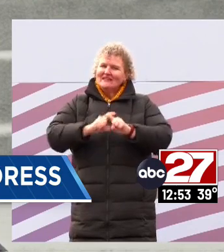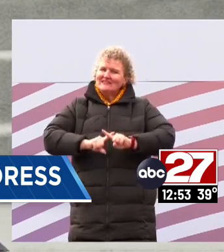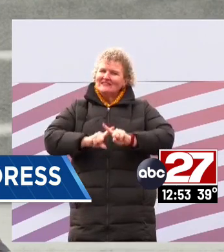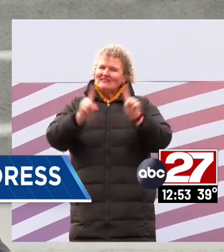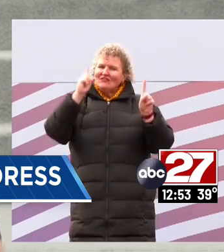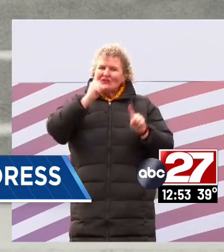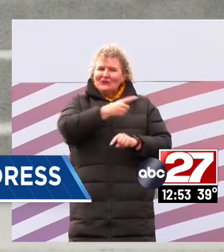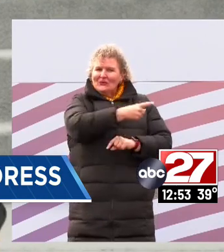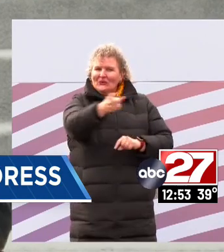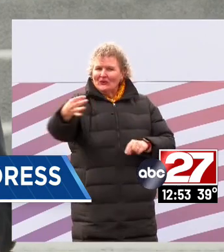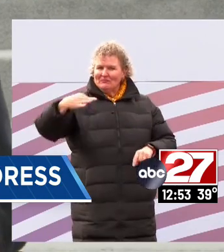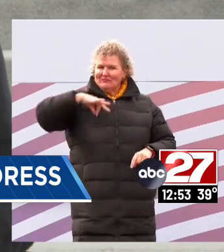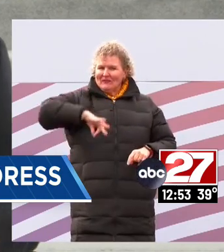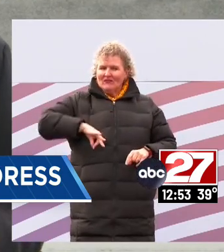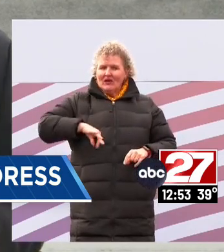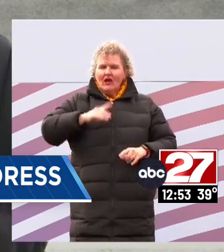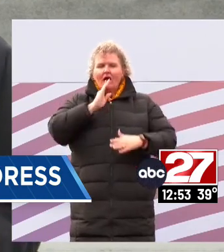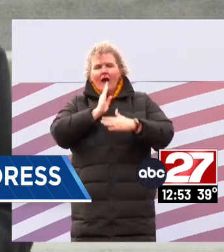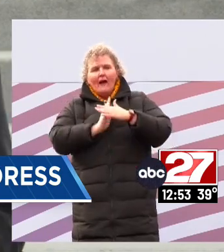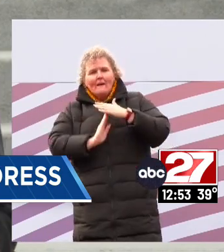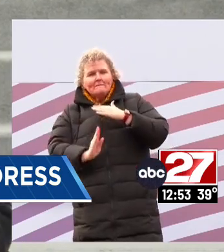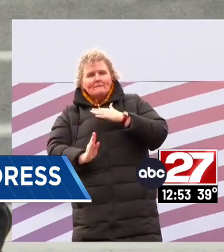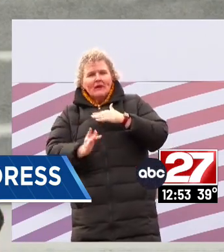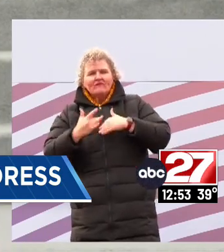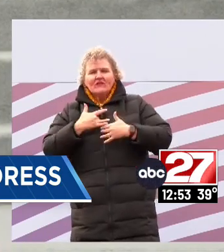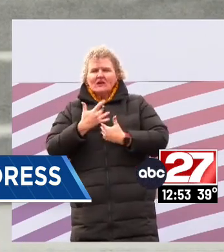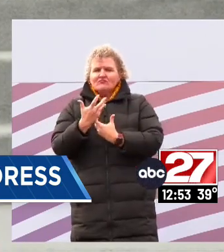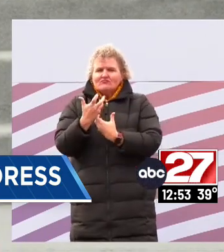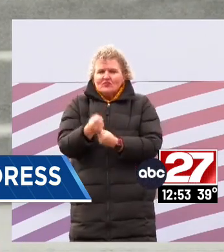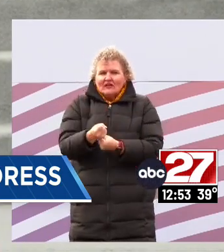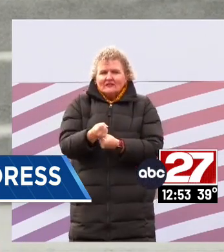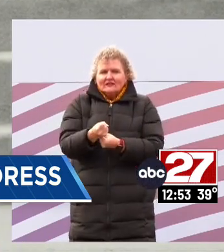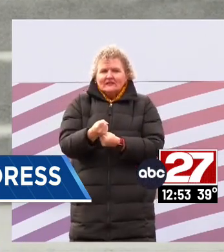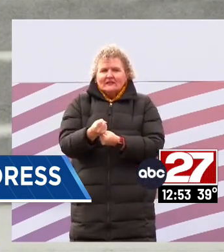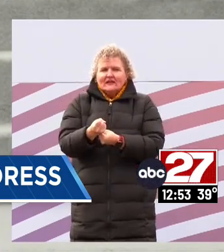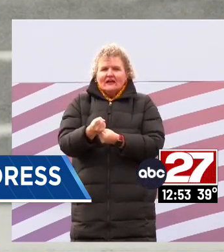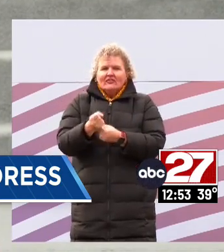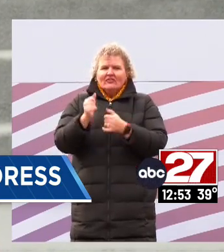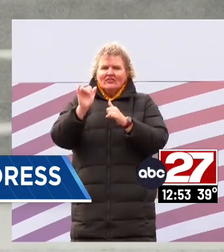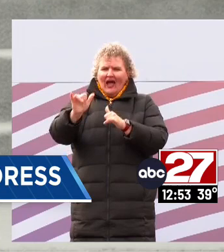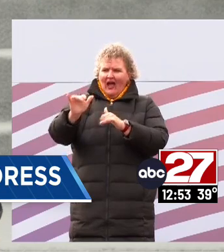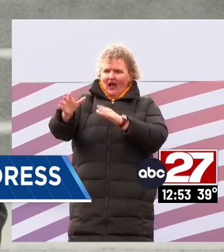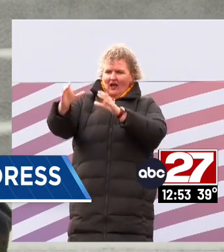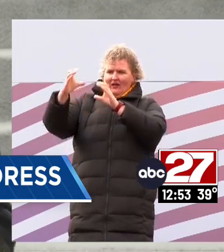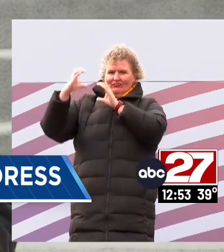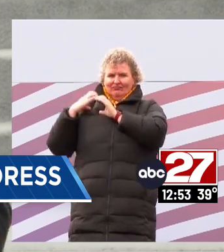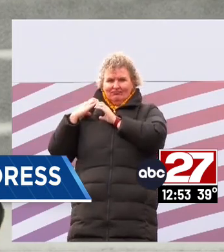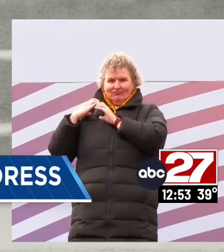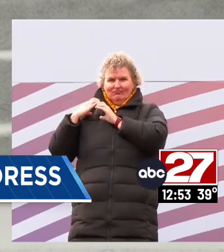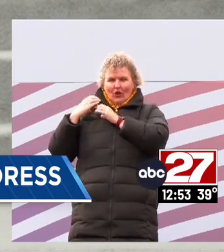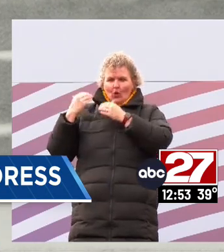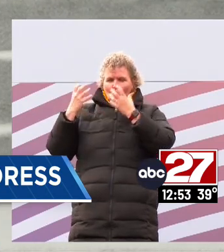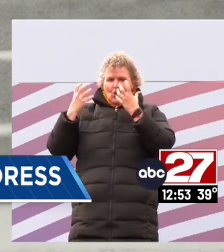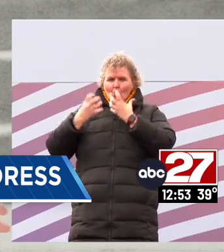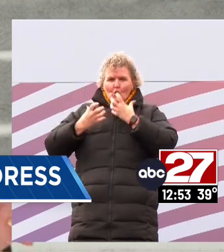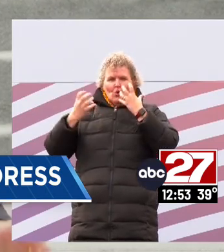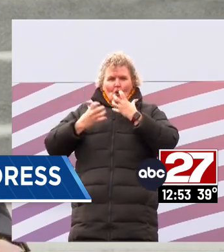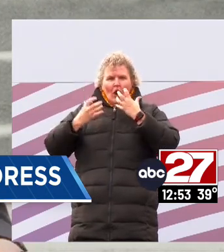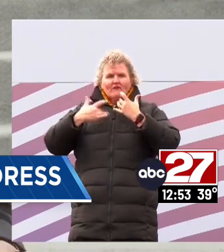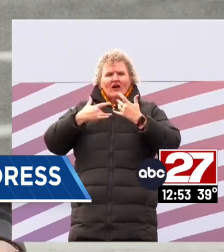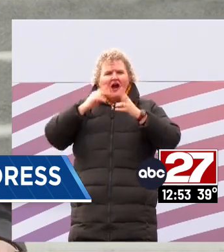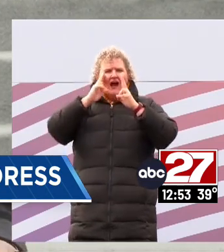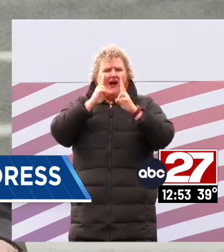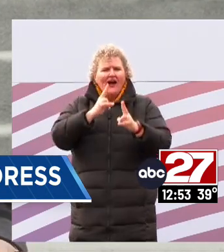humbling. Humbling that you've entrusted me with such a great responsibility. Not just the honor to serve as your